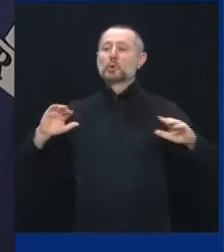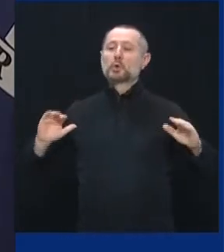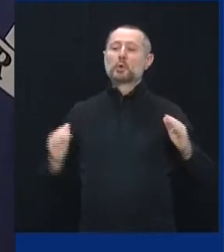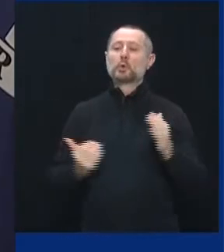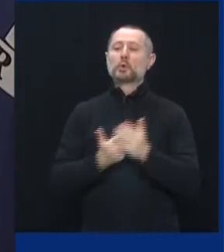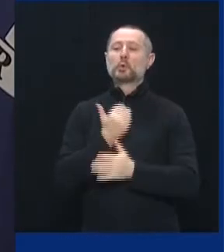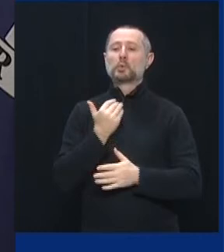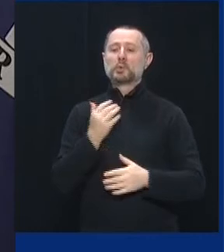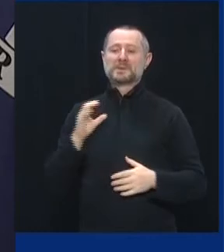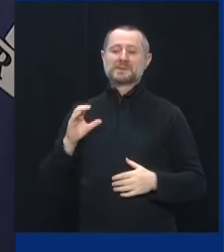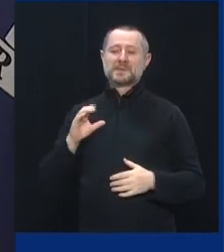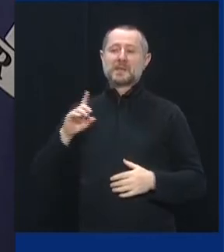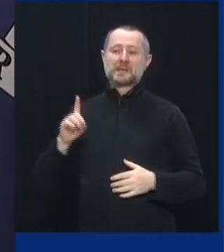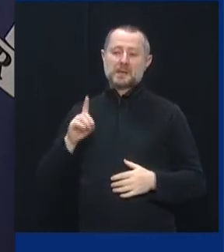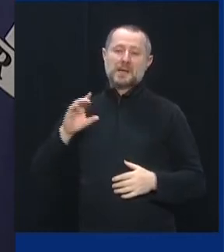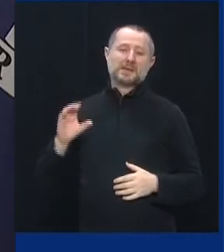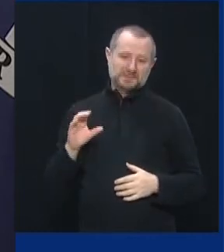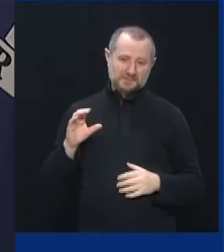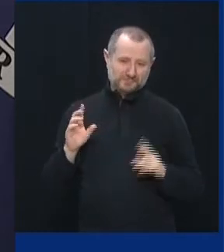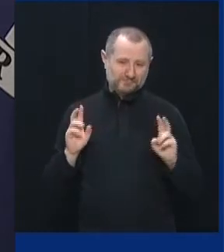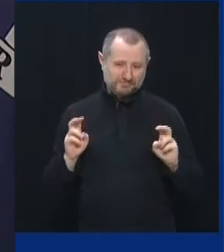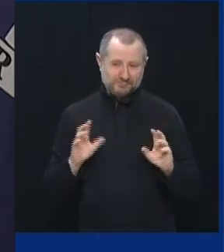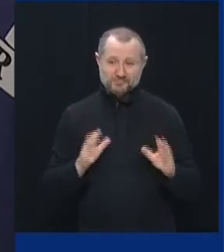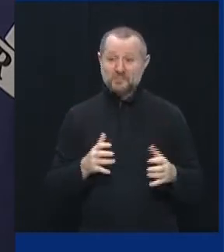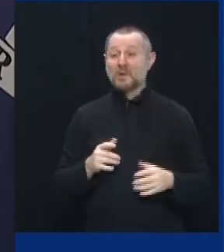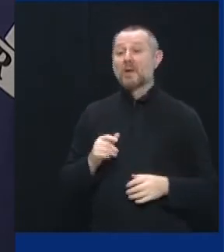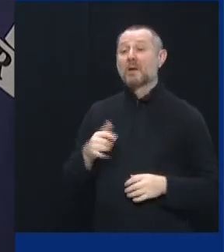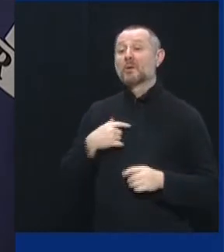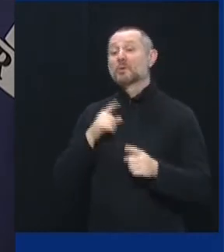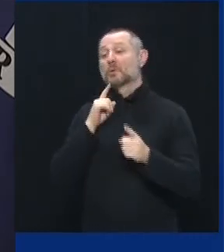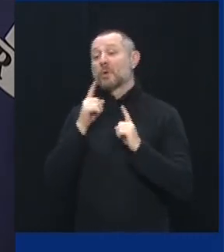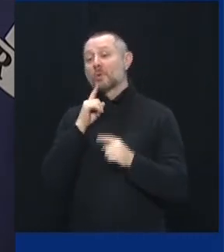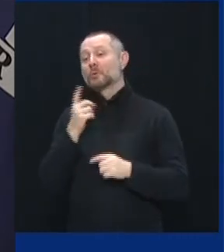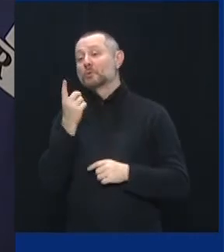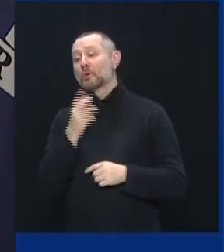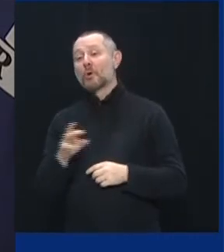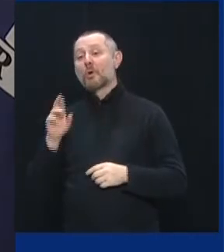I chatted with Dr. Walensky this morning,